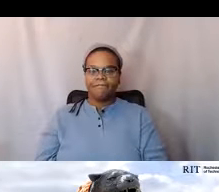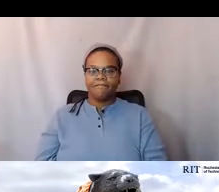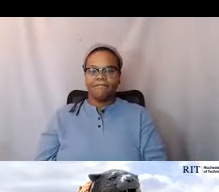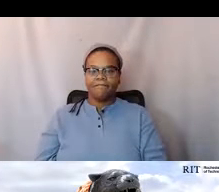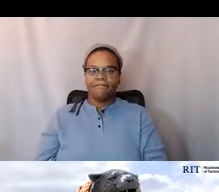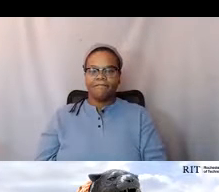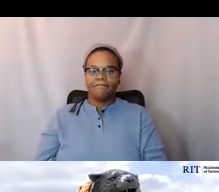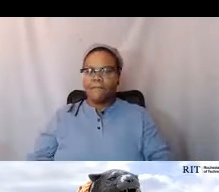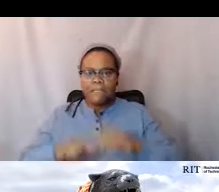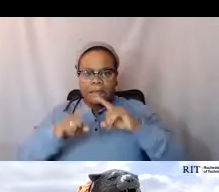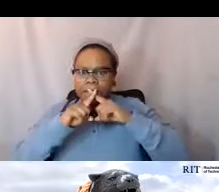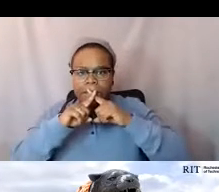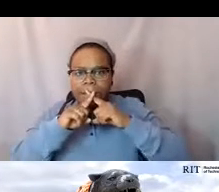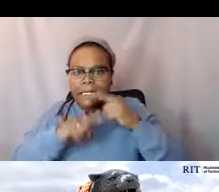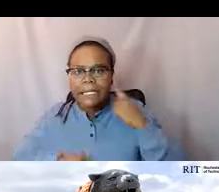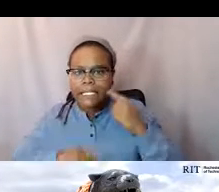Can't hear you, Ambareen.